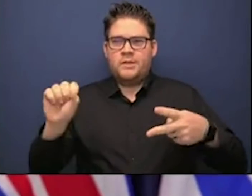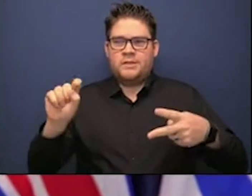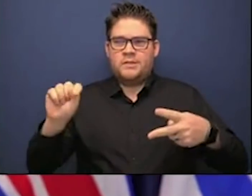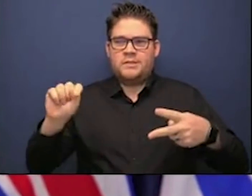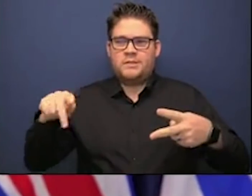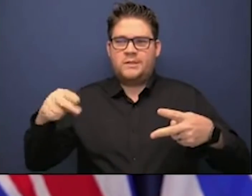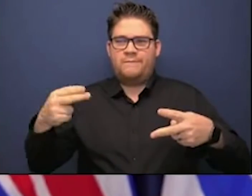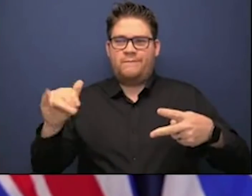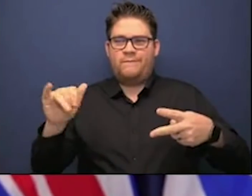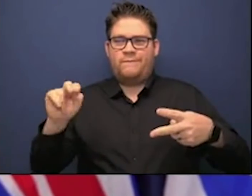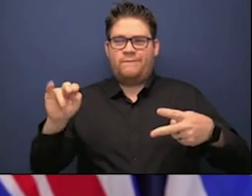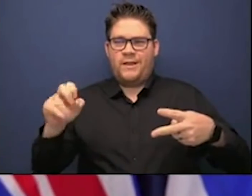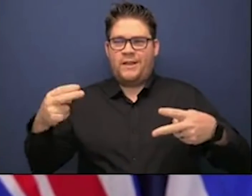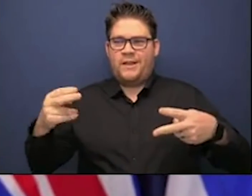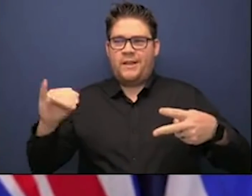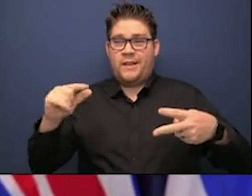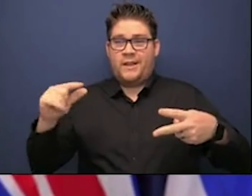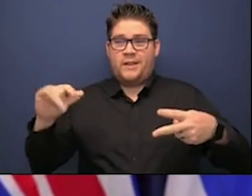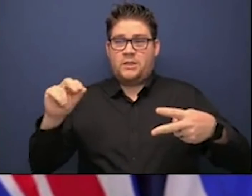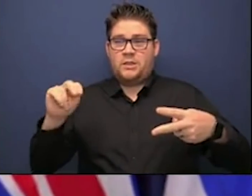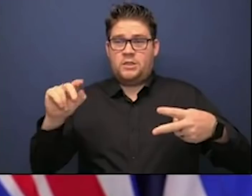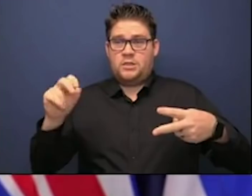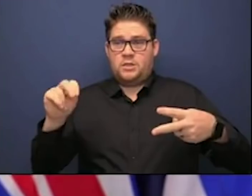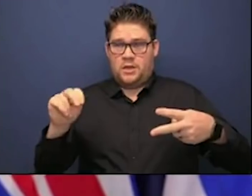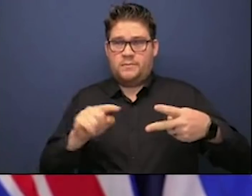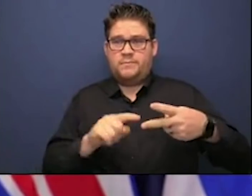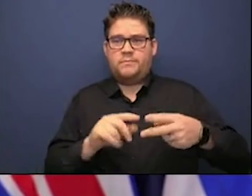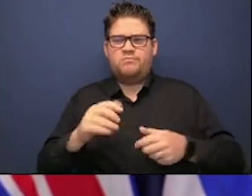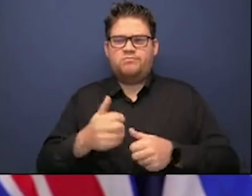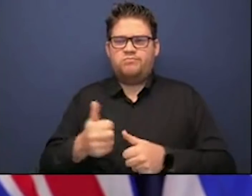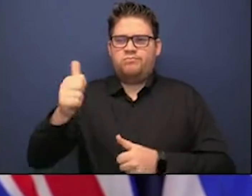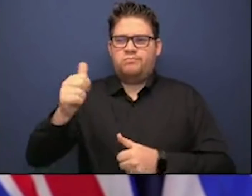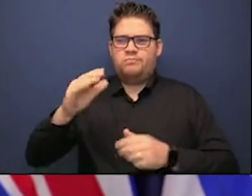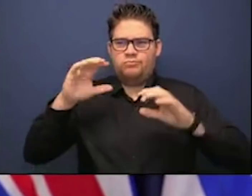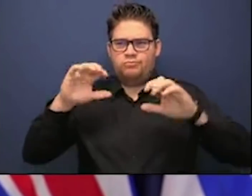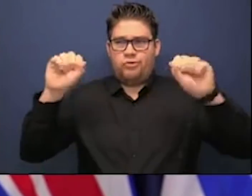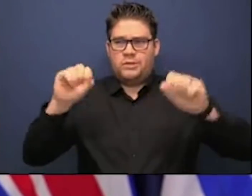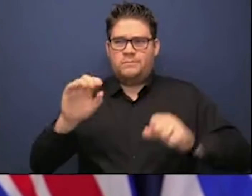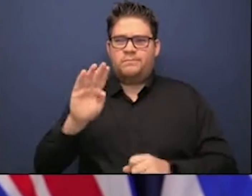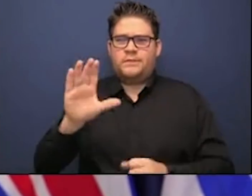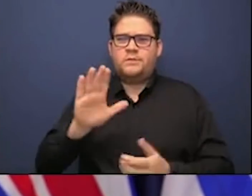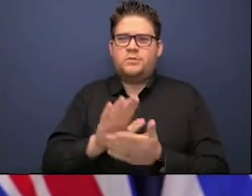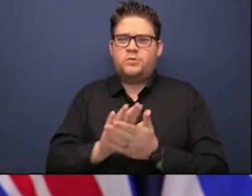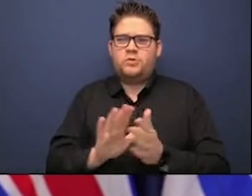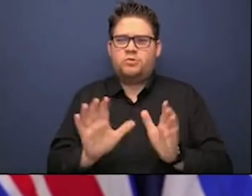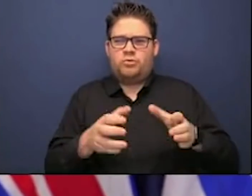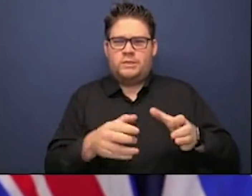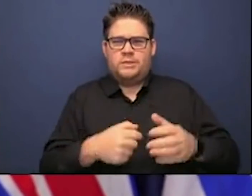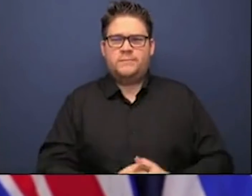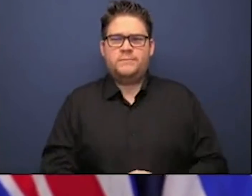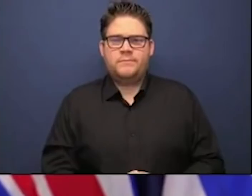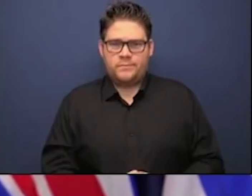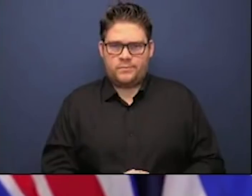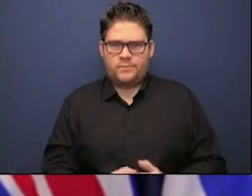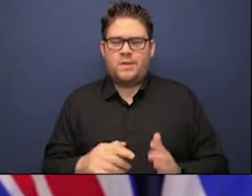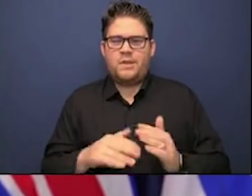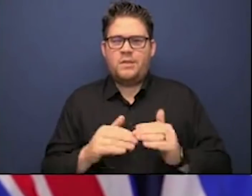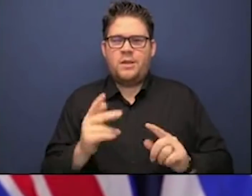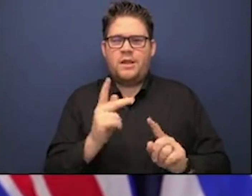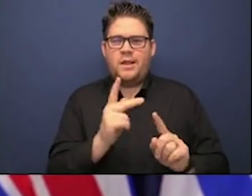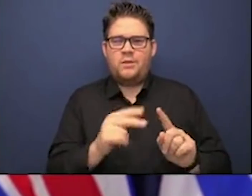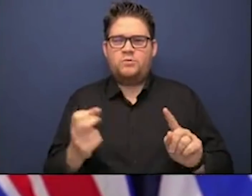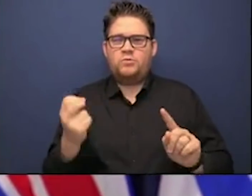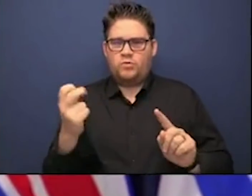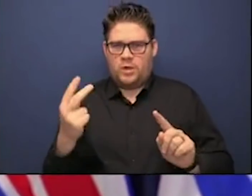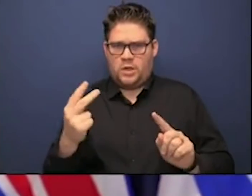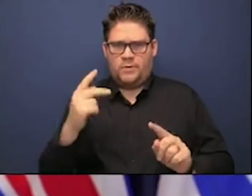of our health and safety guidelines for K-12 schools. This is part of our ongoing work to keep schools safe for students